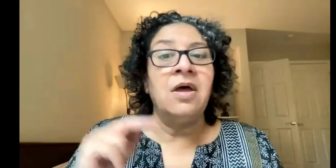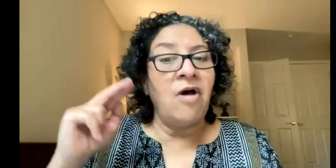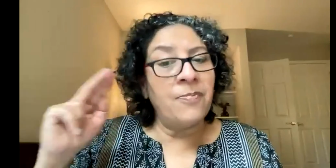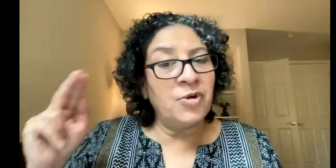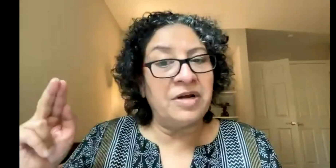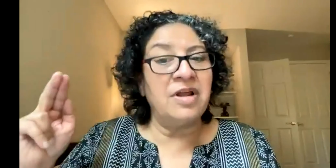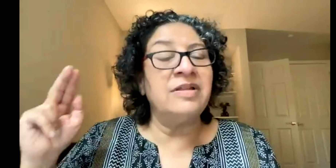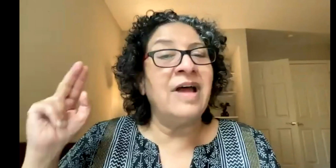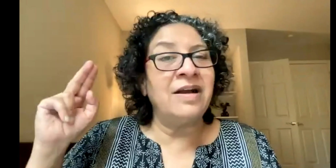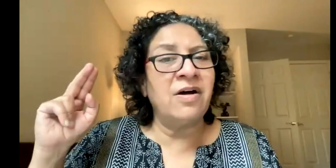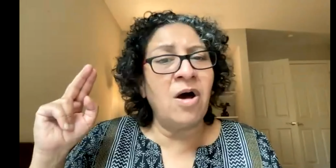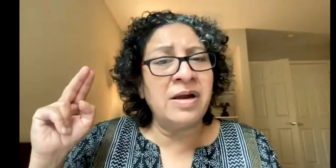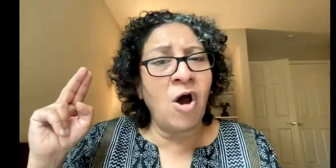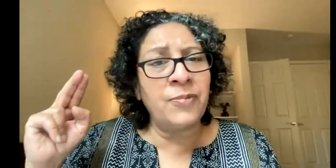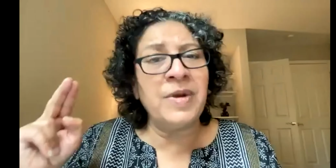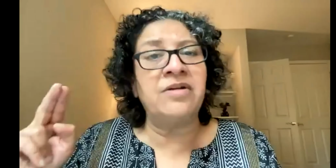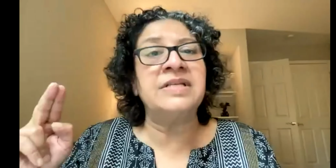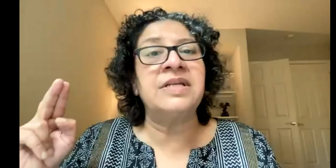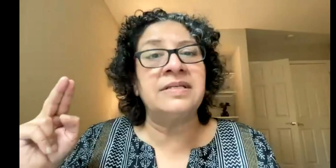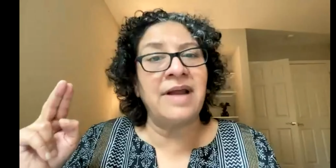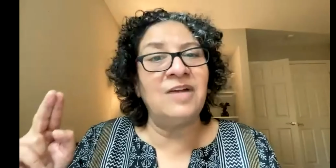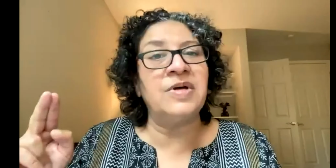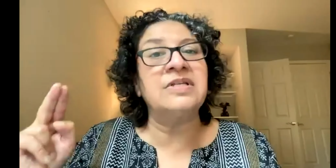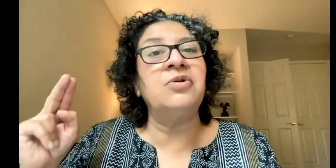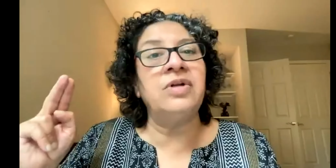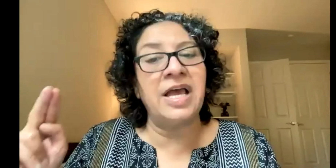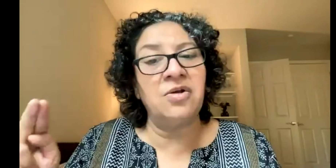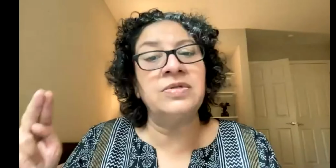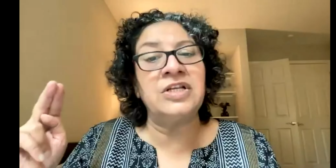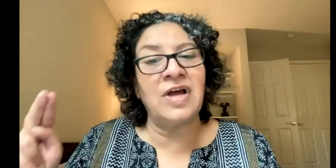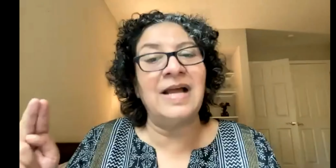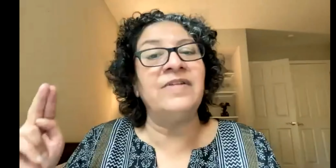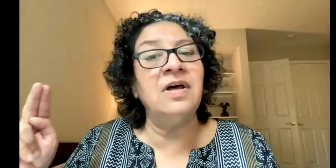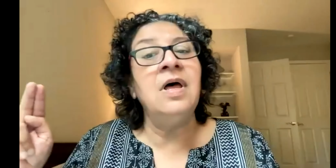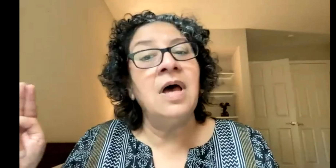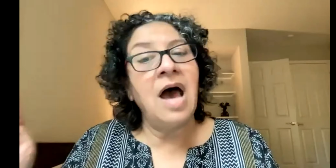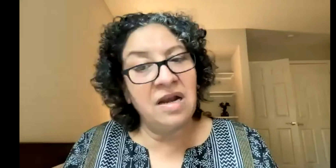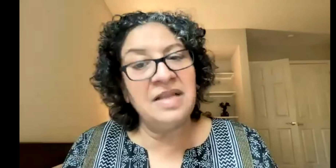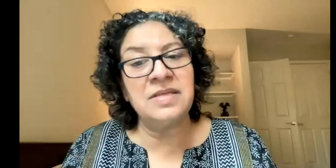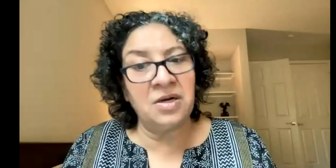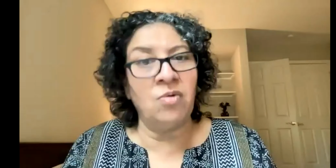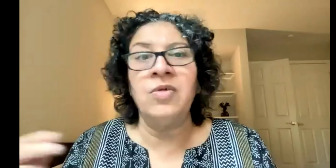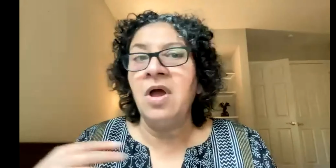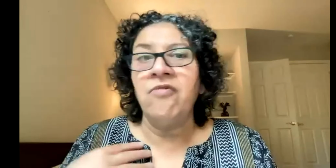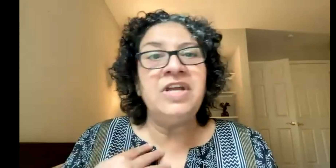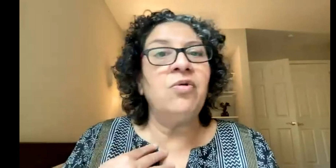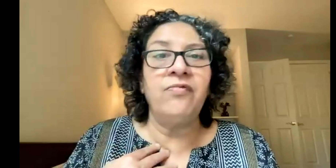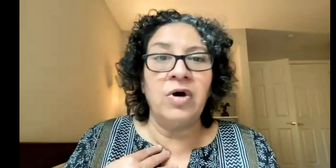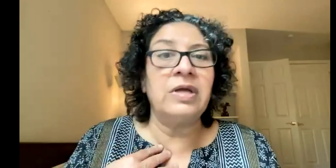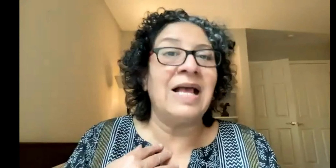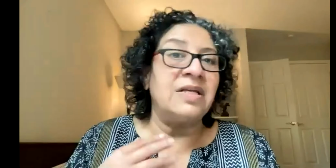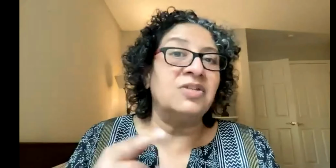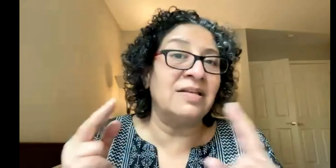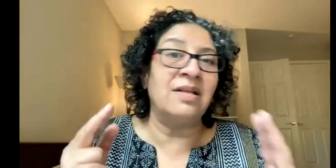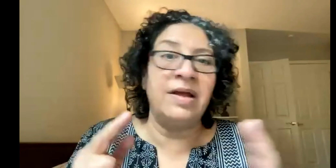challenges. An optometrist is the right person to diagnose a child with a Irlen syndrome. We don't